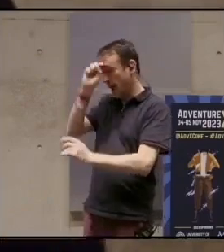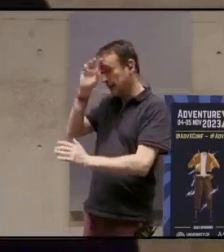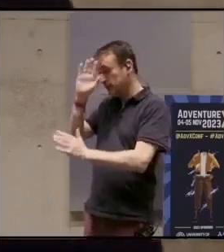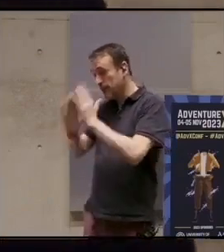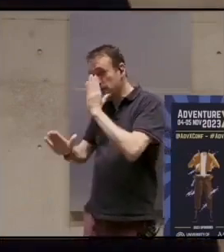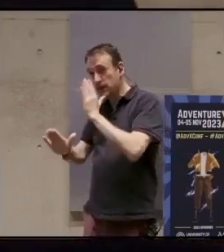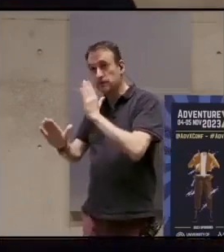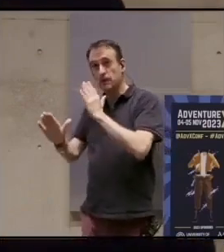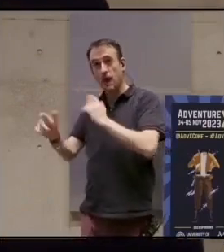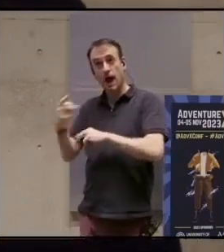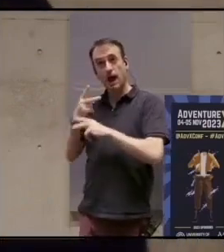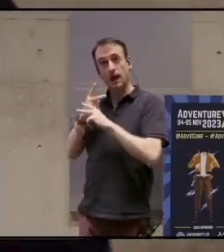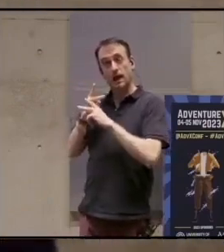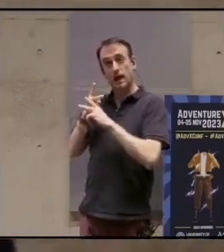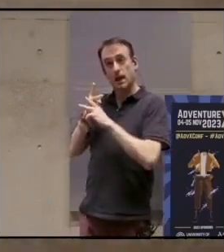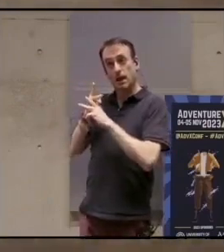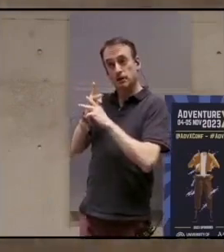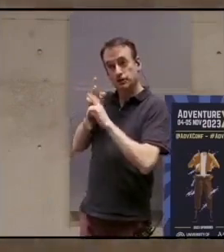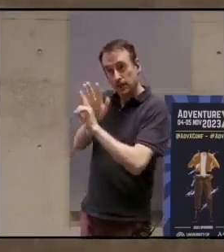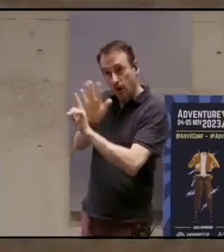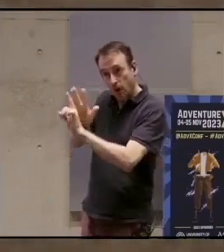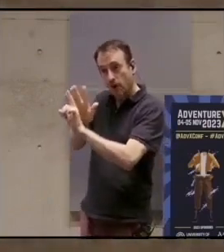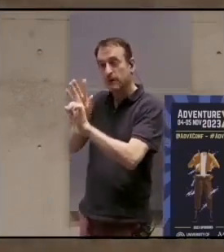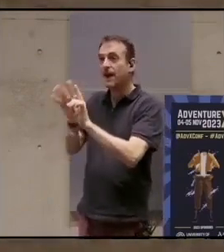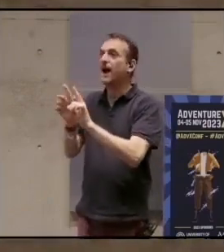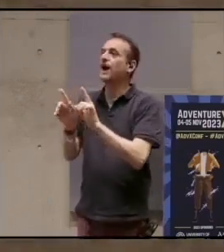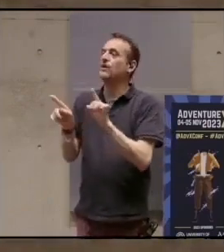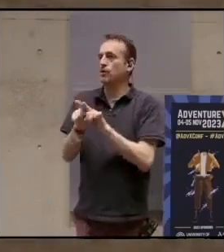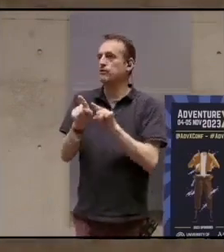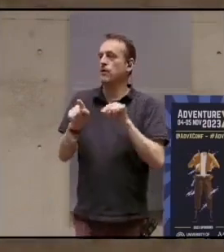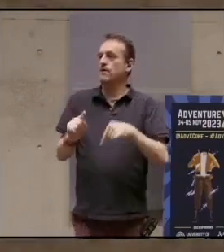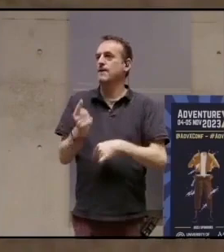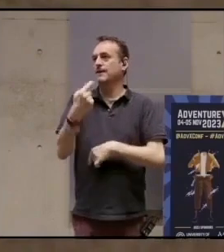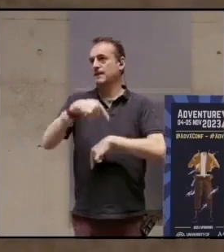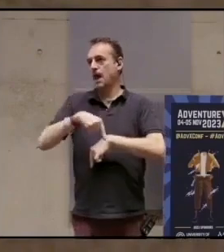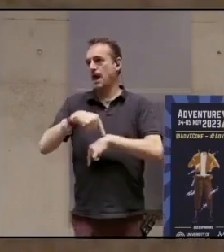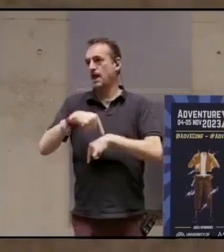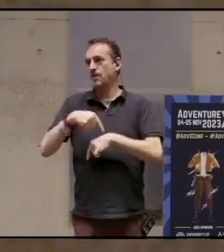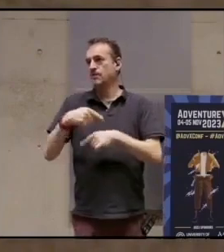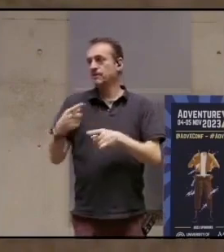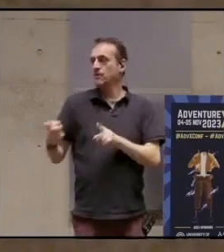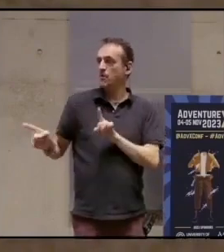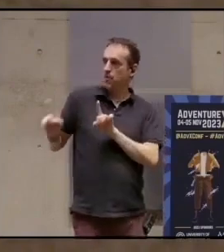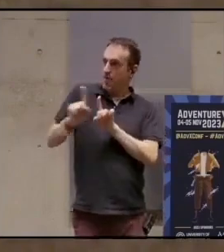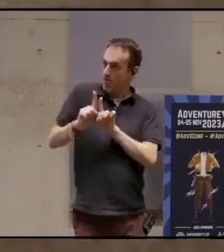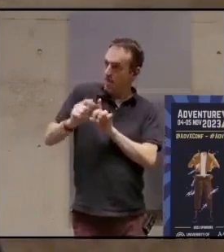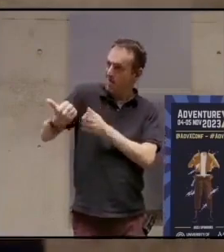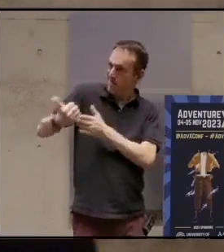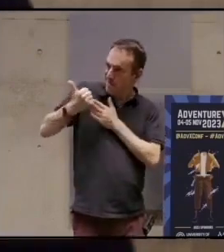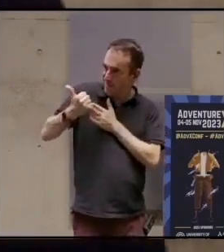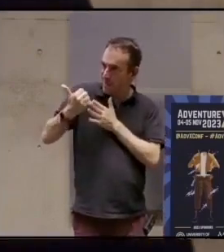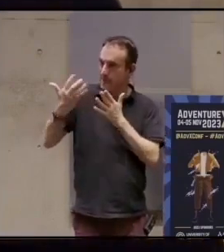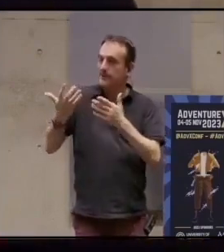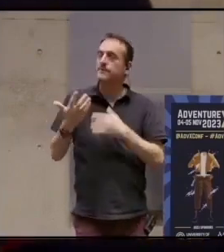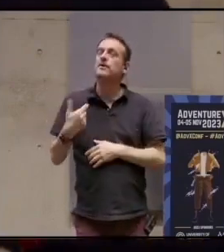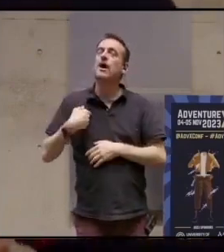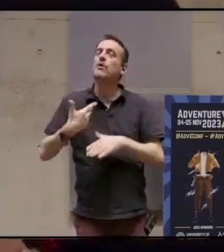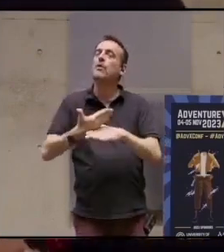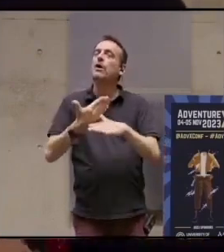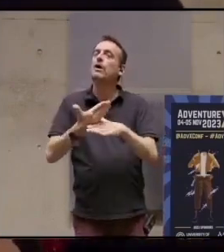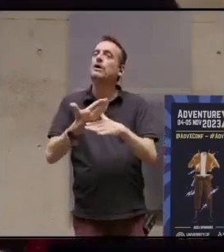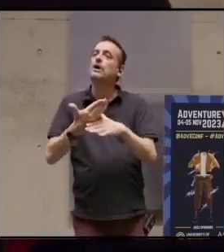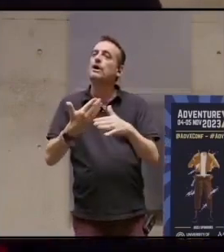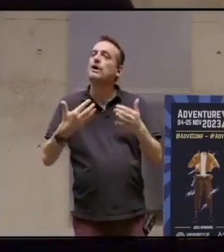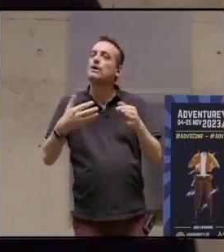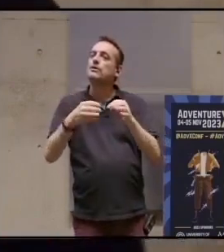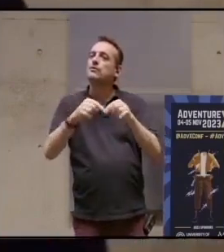had him right there in the room with me, ready to help in case I needed something on the spot. I was working for a studio that could afford